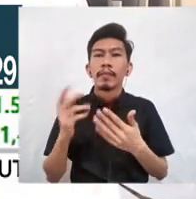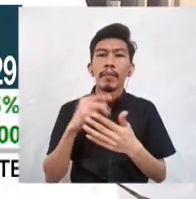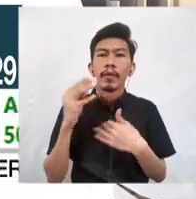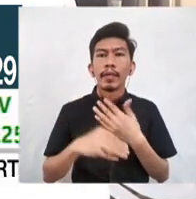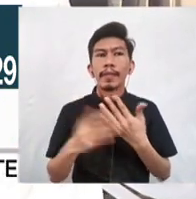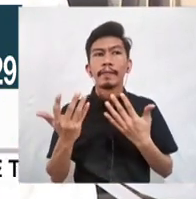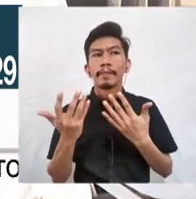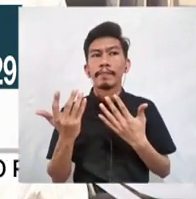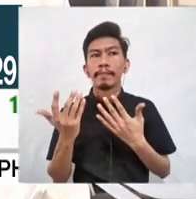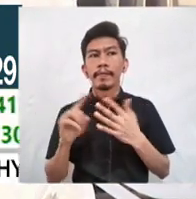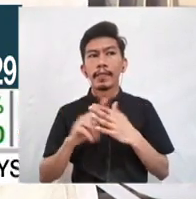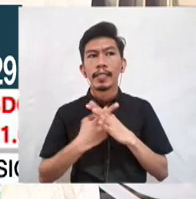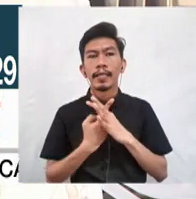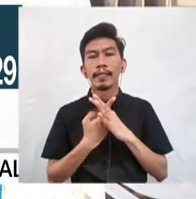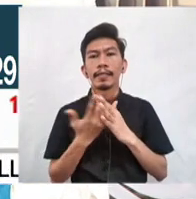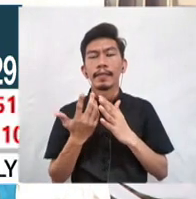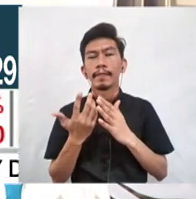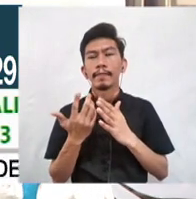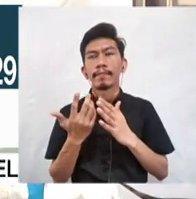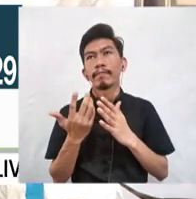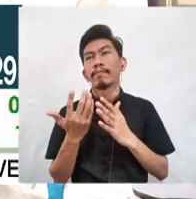that we will launch in a separate event,